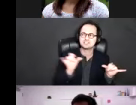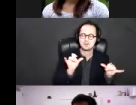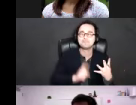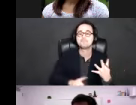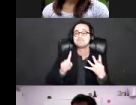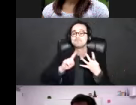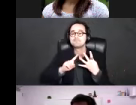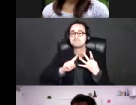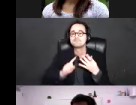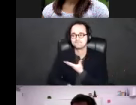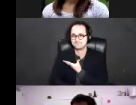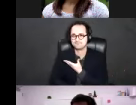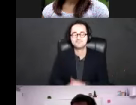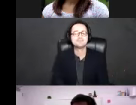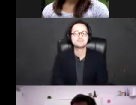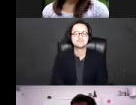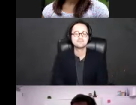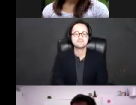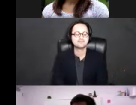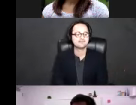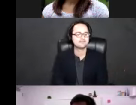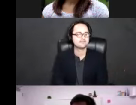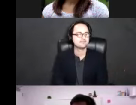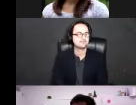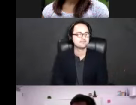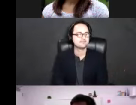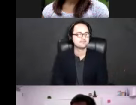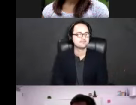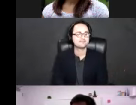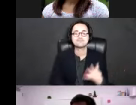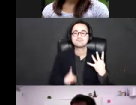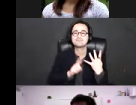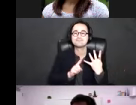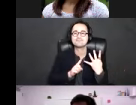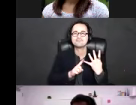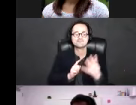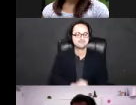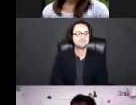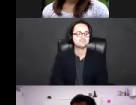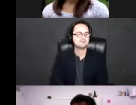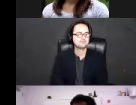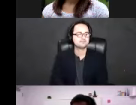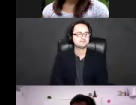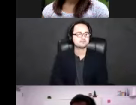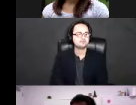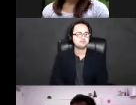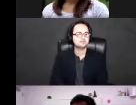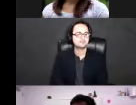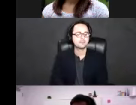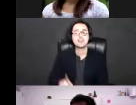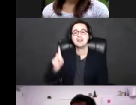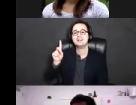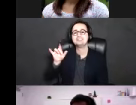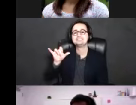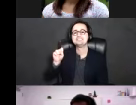the structural connections between visual and language circuits are essential. And finally, the development of the circuit goes awry in some children,